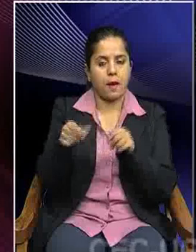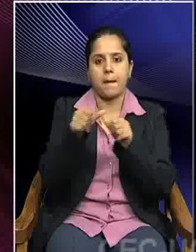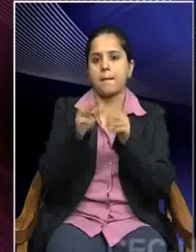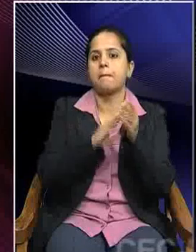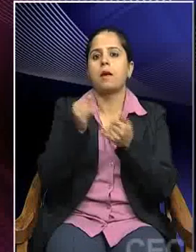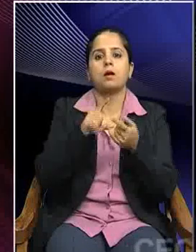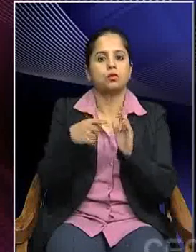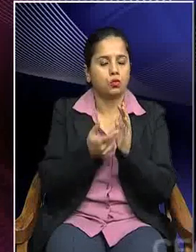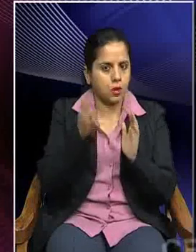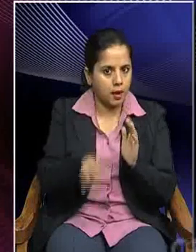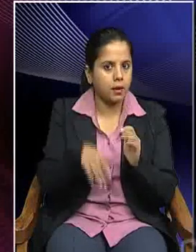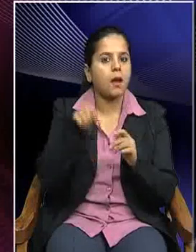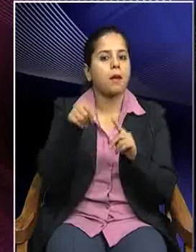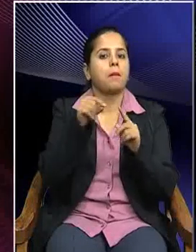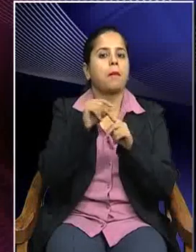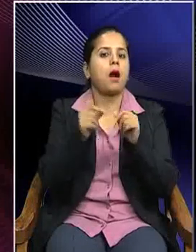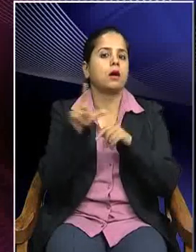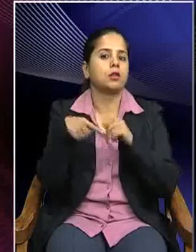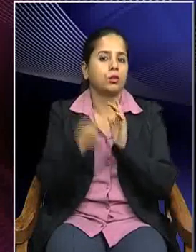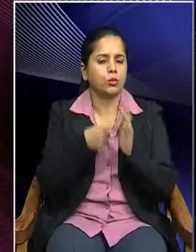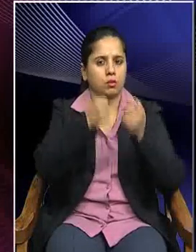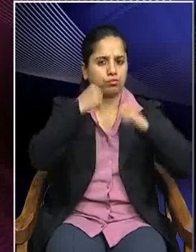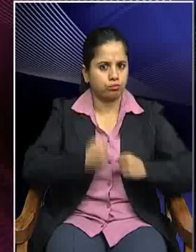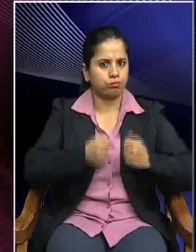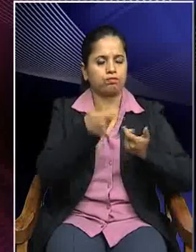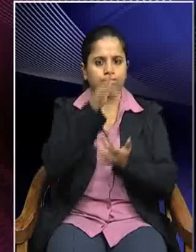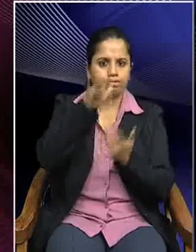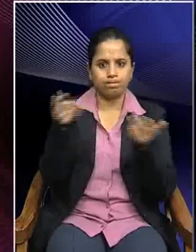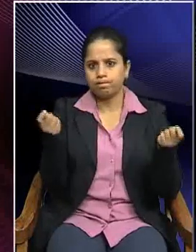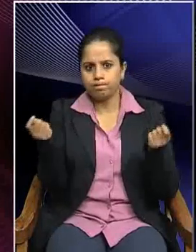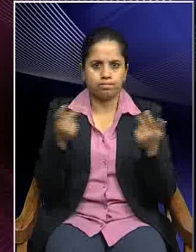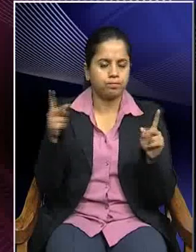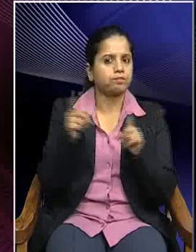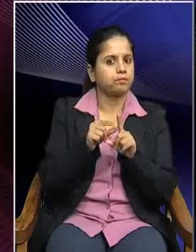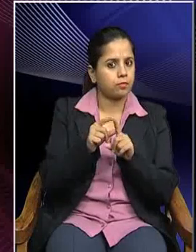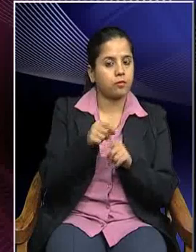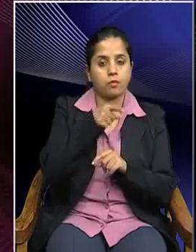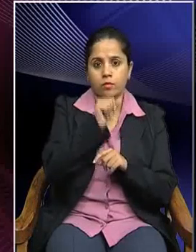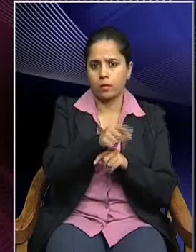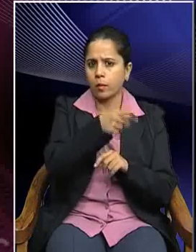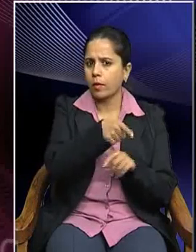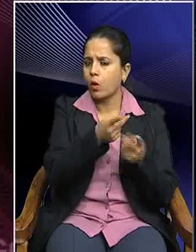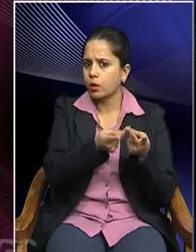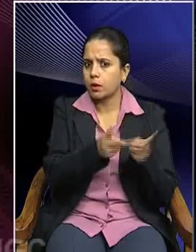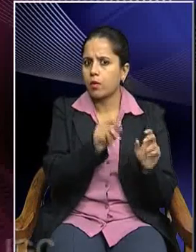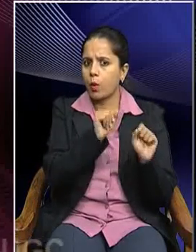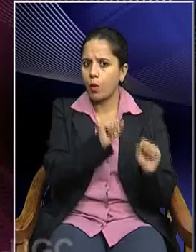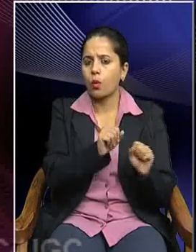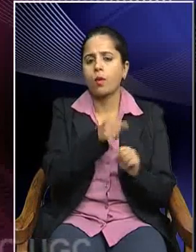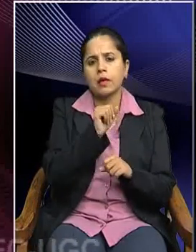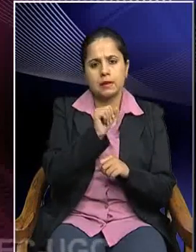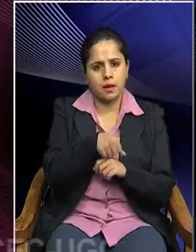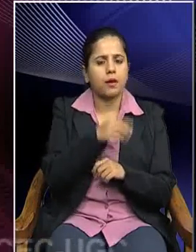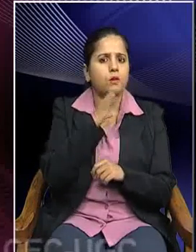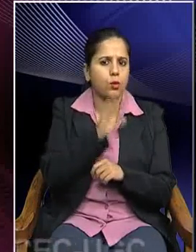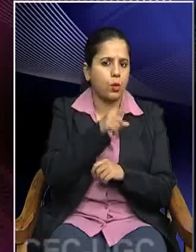in Pataliputra in the form of Megasthenes and so forth. So there certainly was